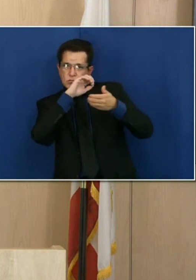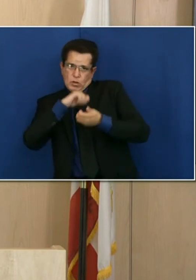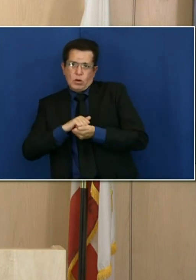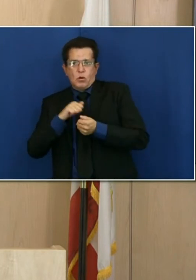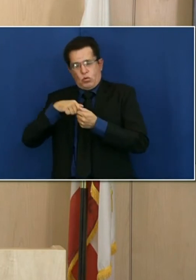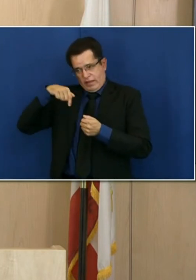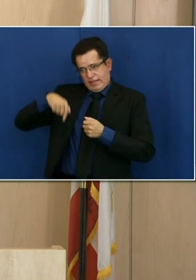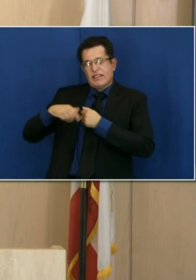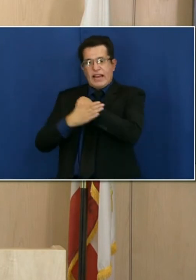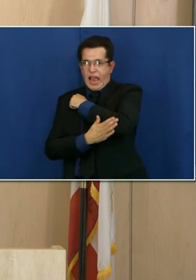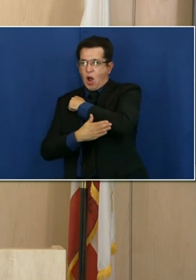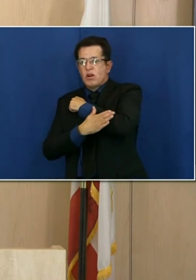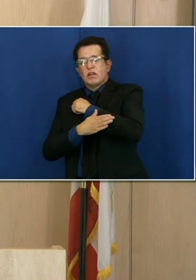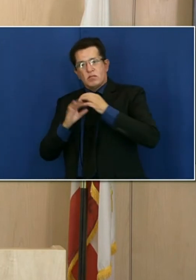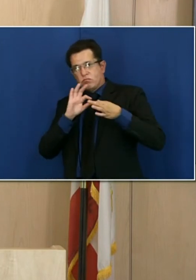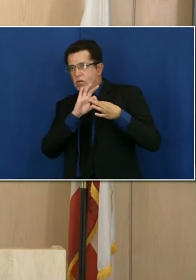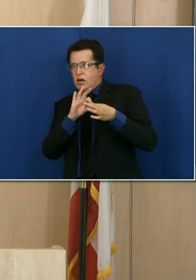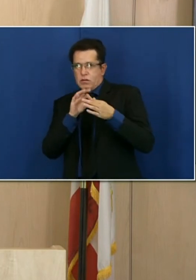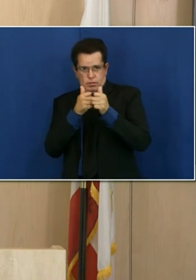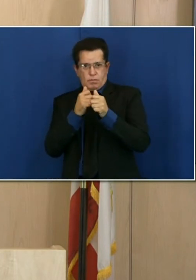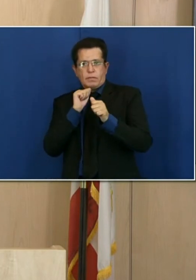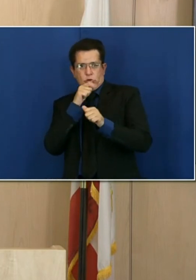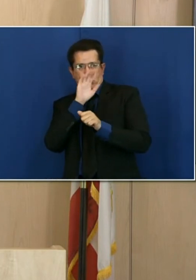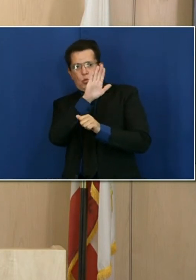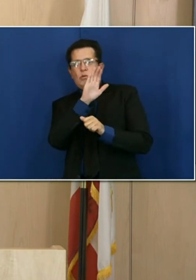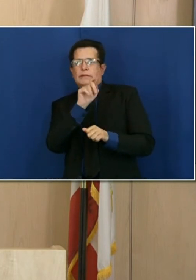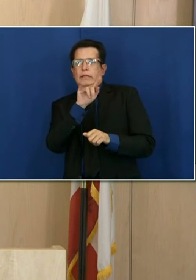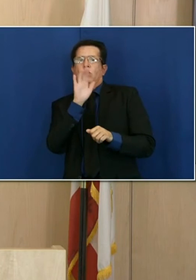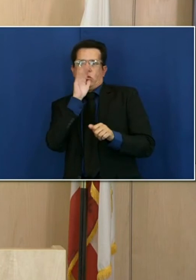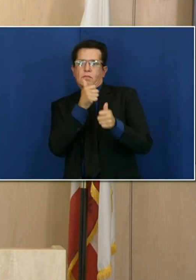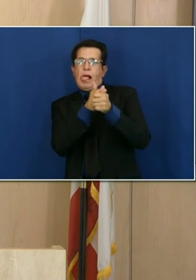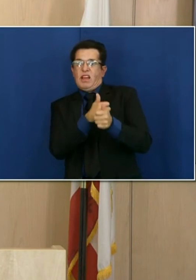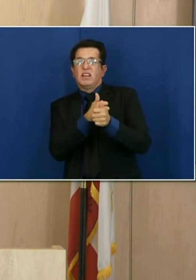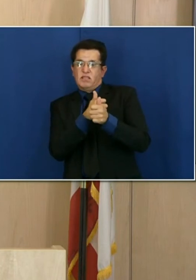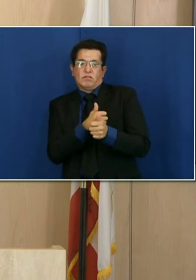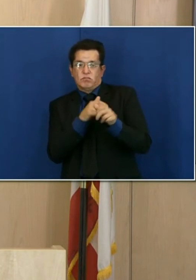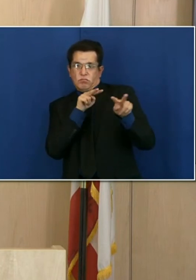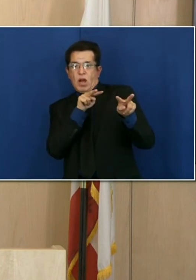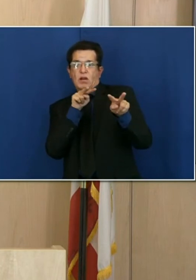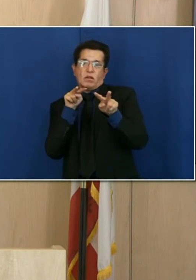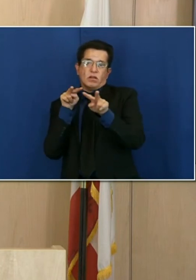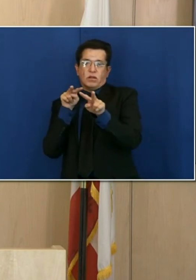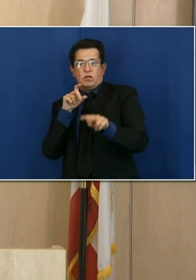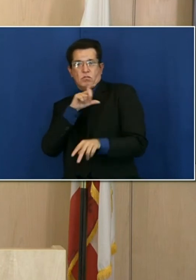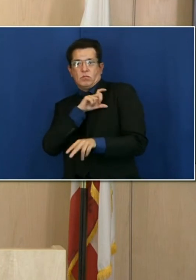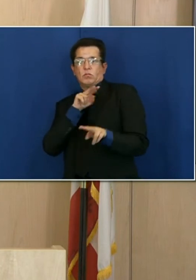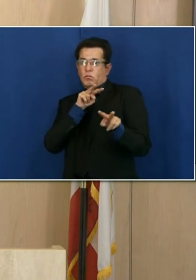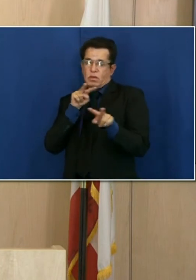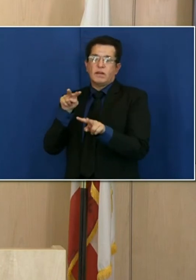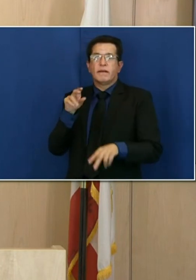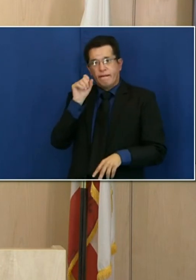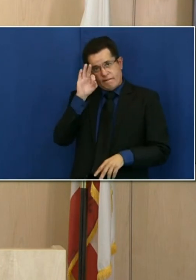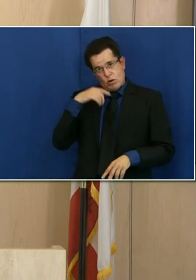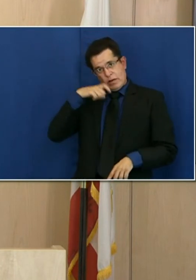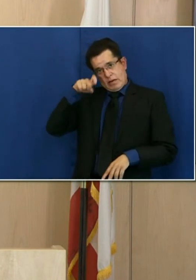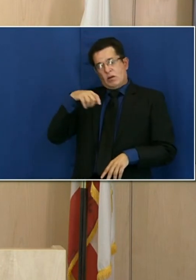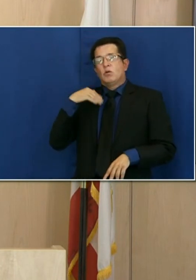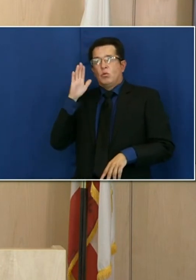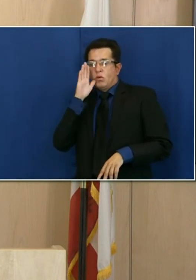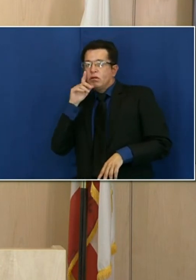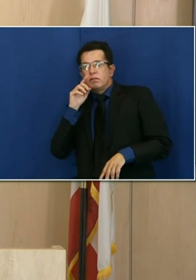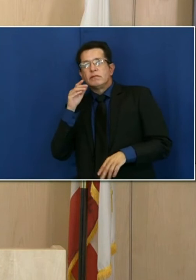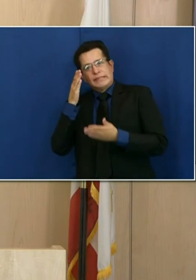Diego to bring about compliance in their city. You know, if we need to, we will issue a cease and